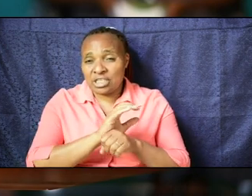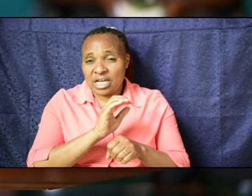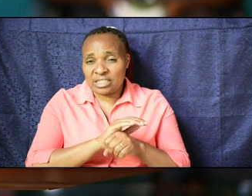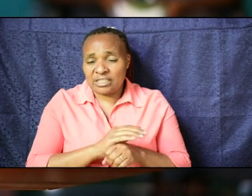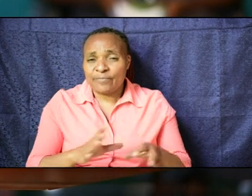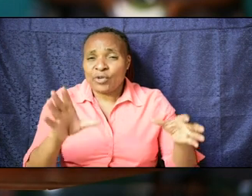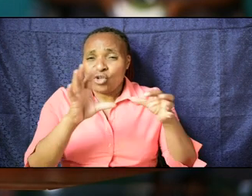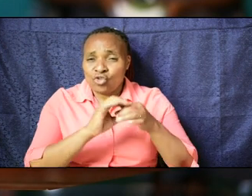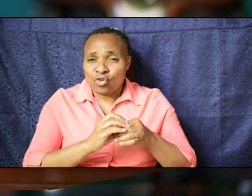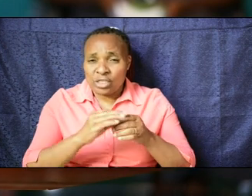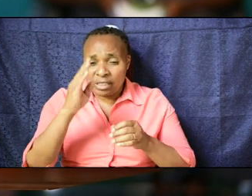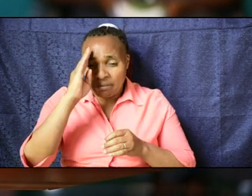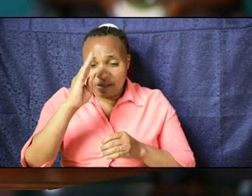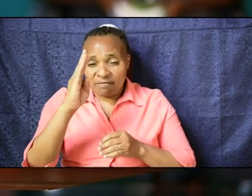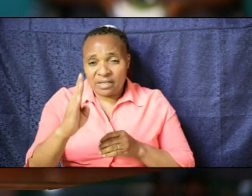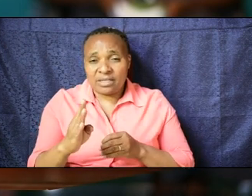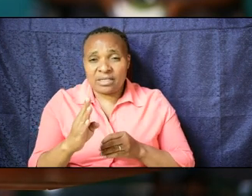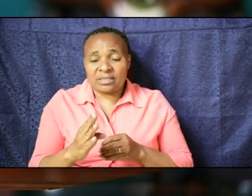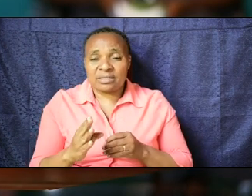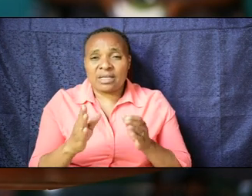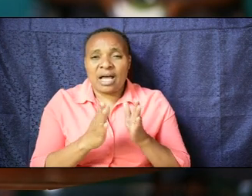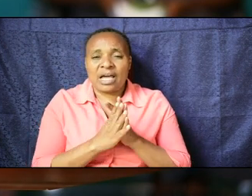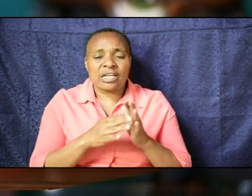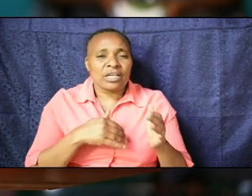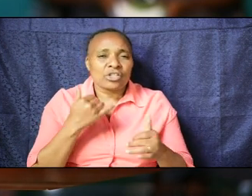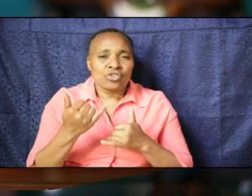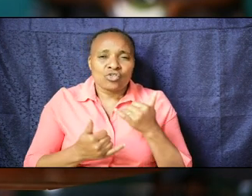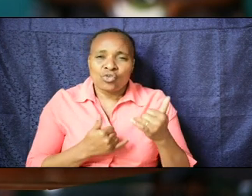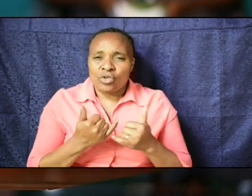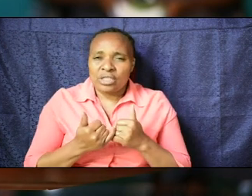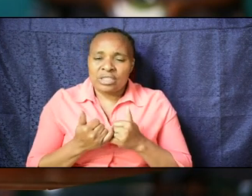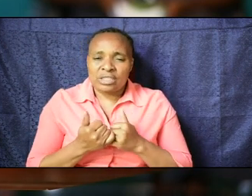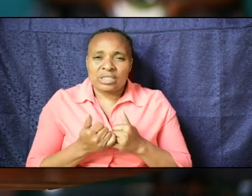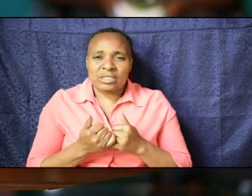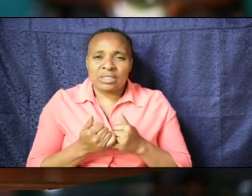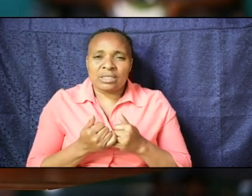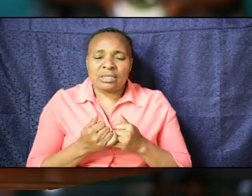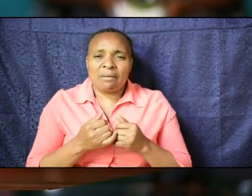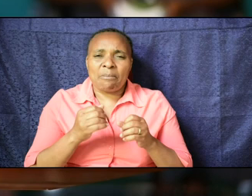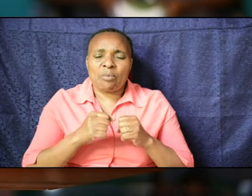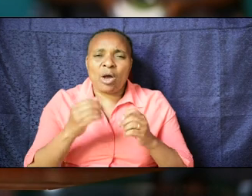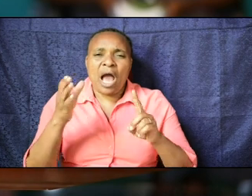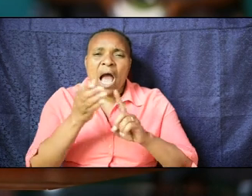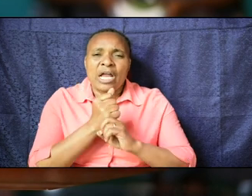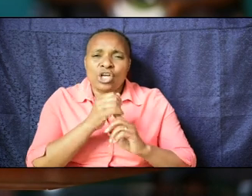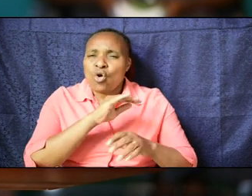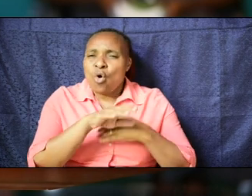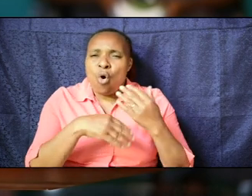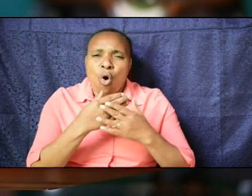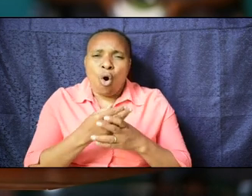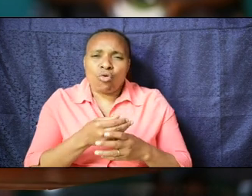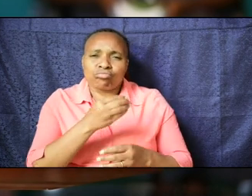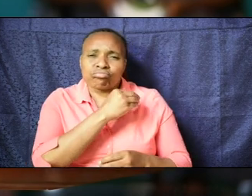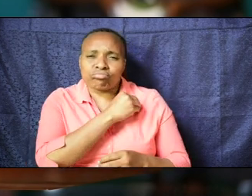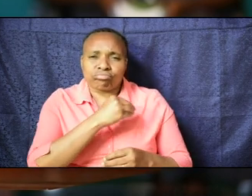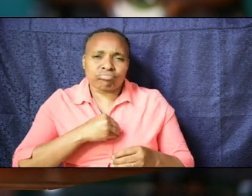also joined the Pathfinders, and he really enjoyed earning the honors and participating in other